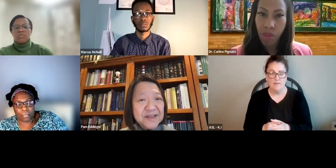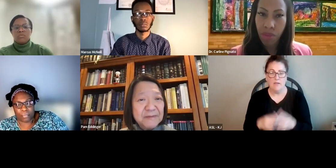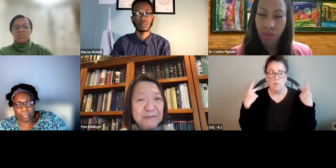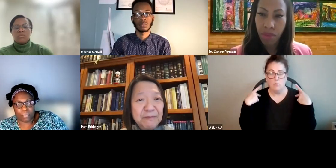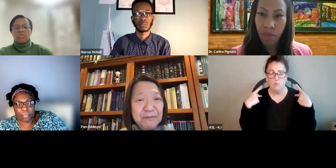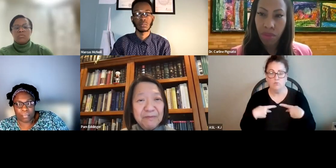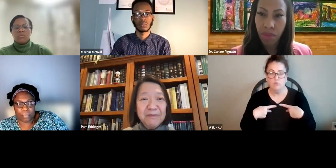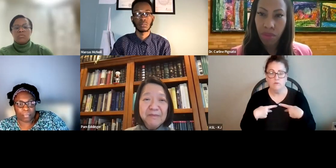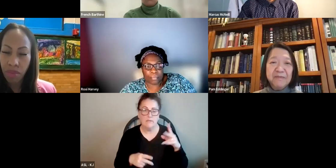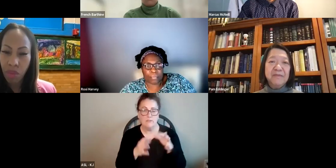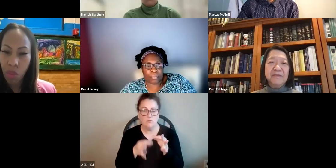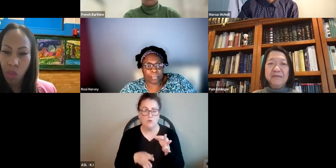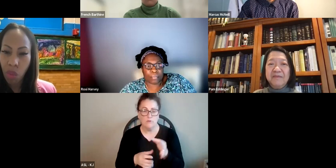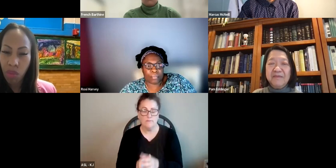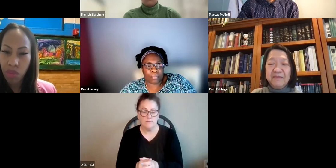interpreter, please.